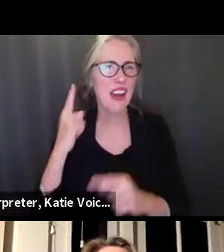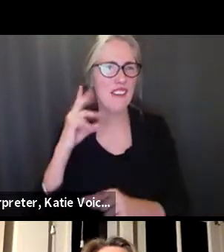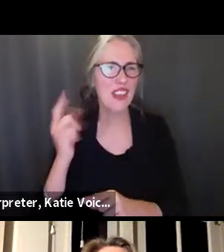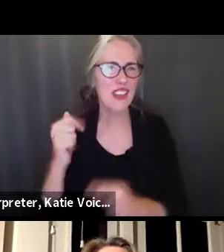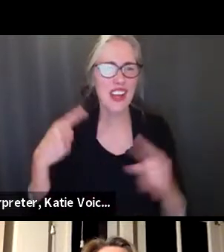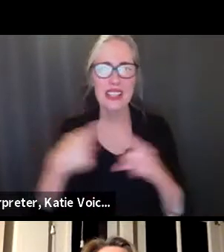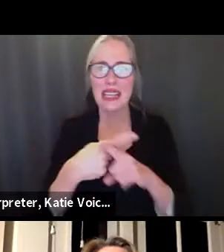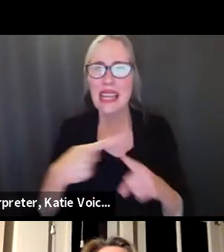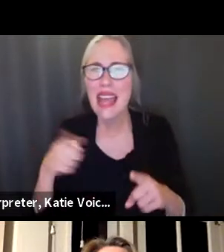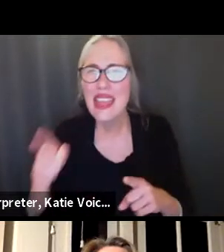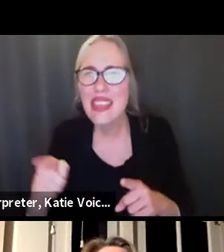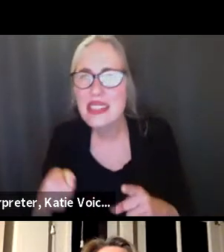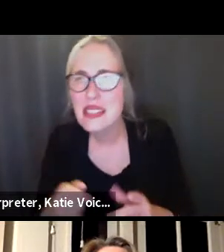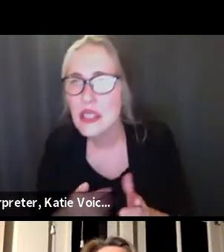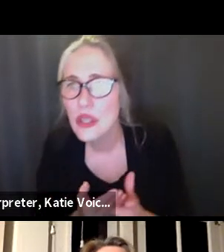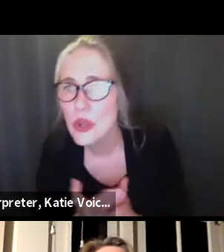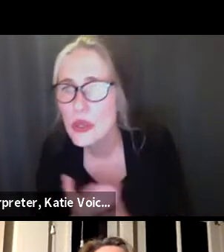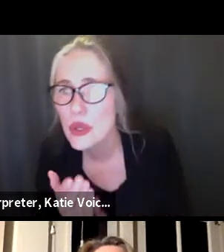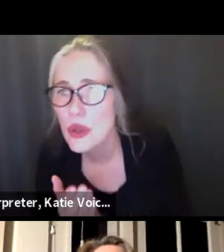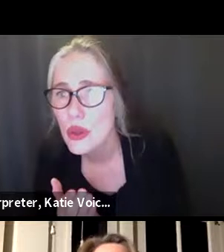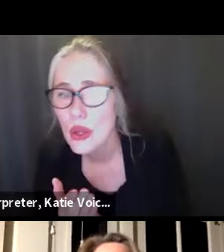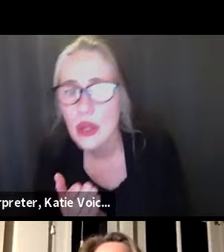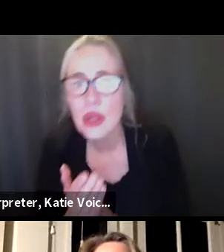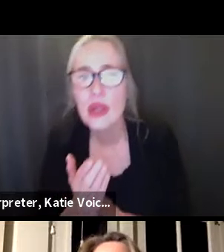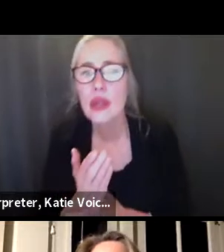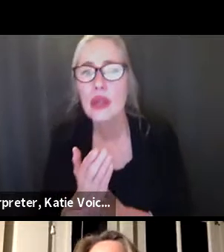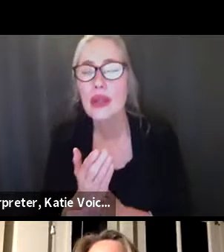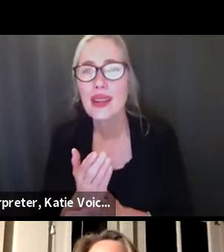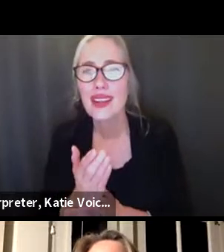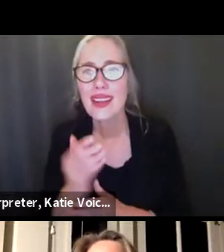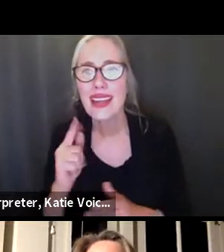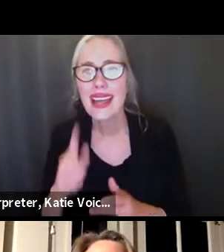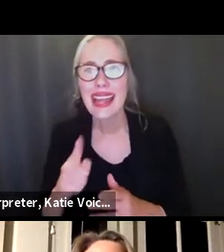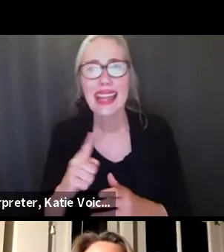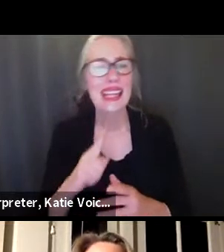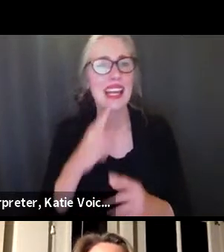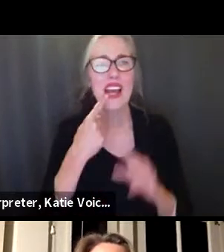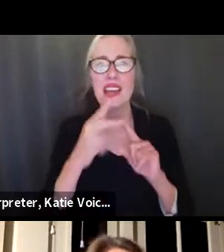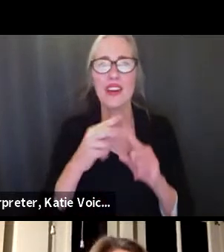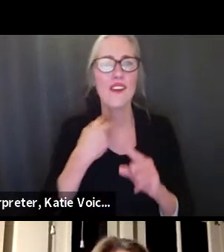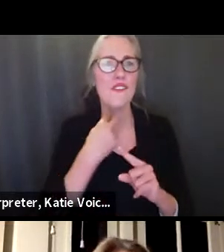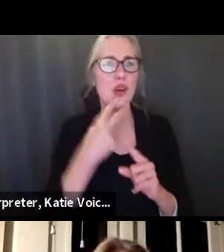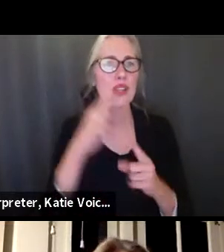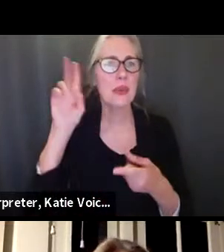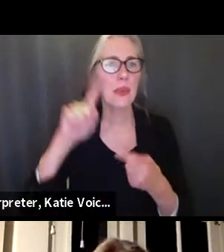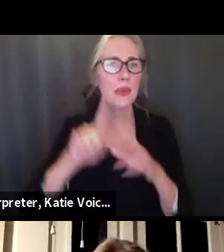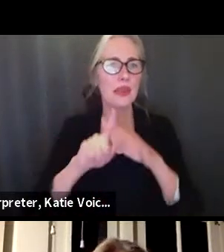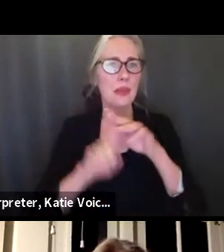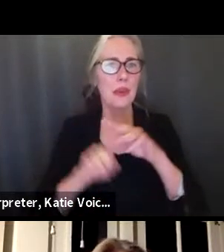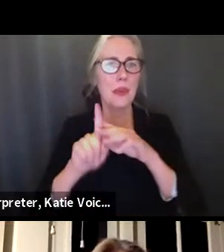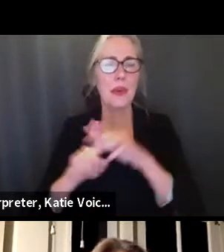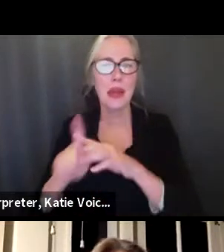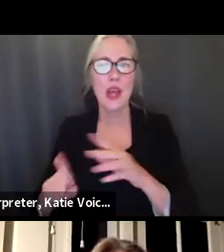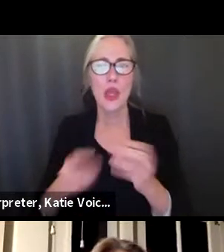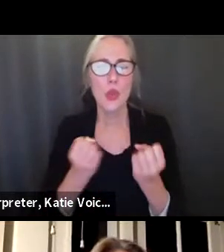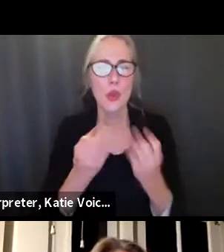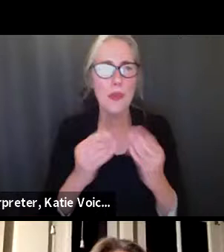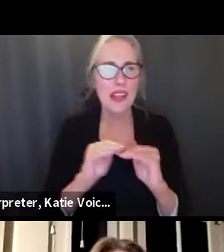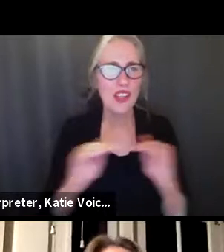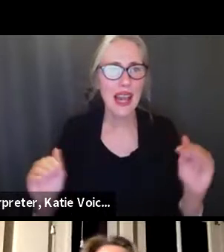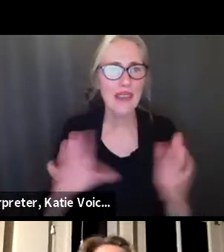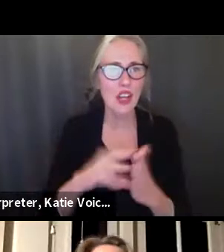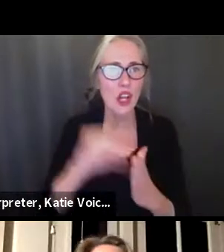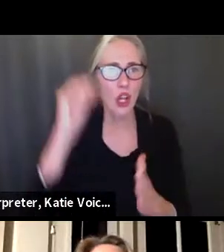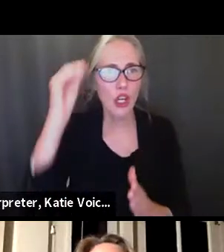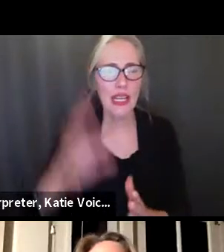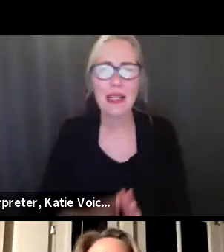our struggling subgroups, such as socioeconomically disadvantaged, special needs, and multilingual learners. I wonder if